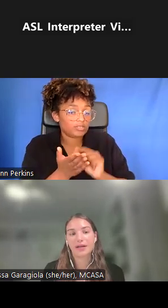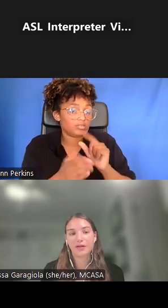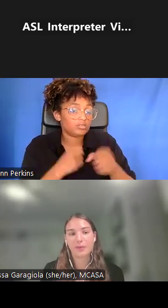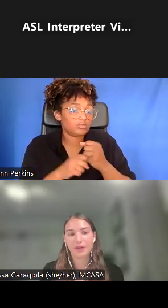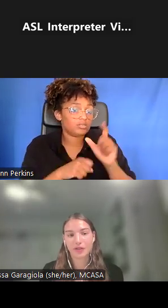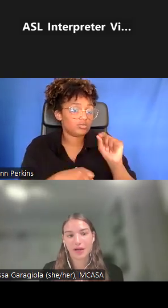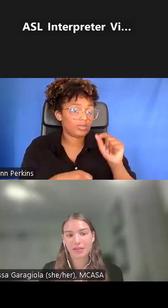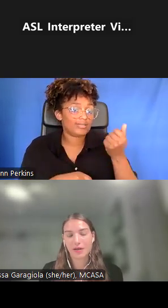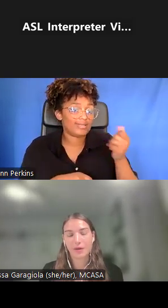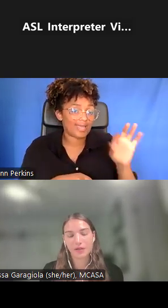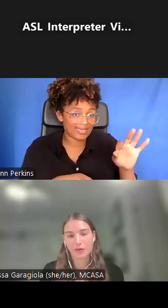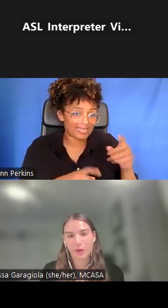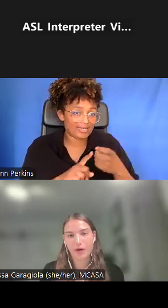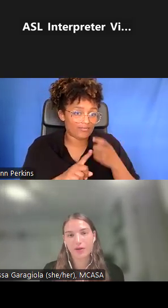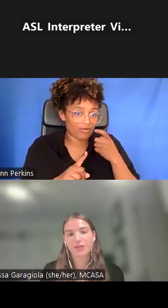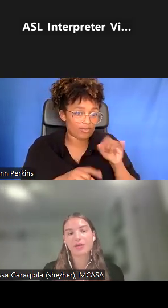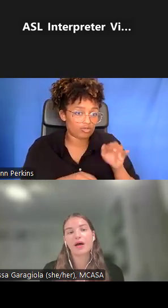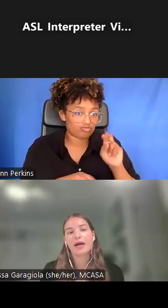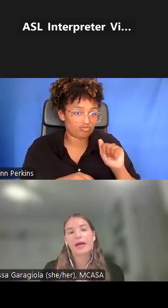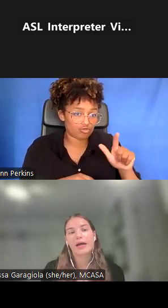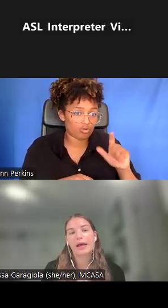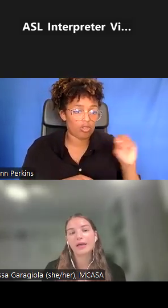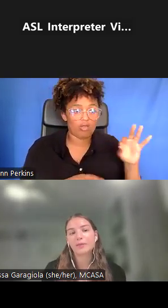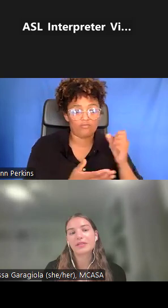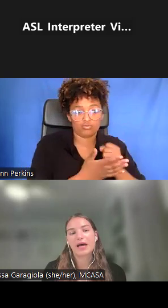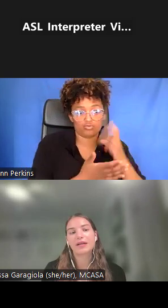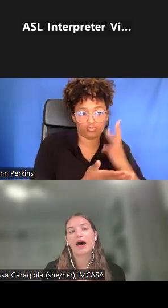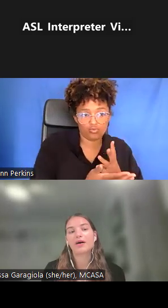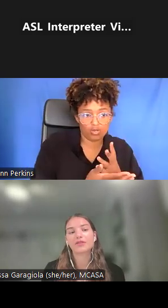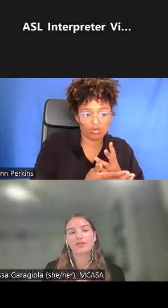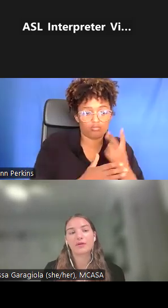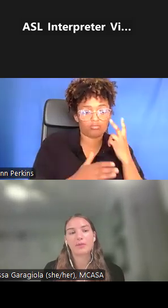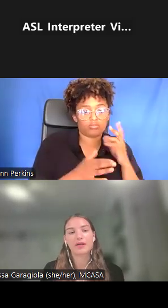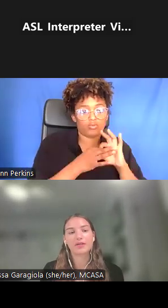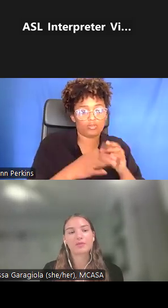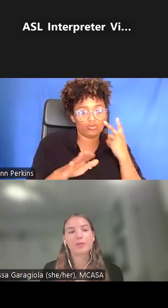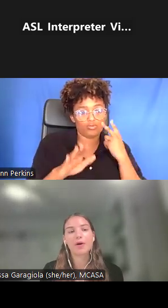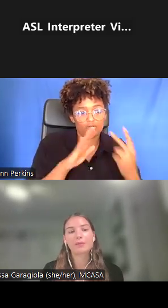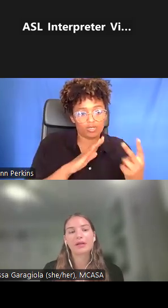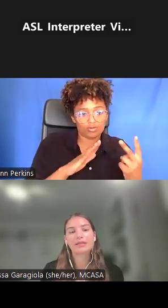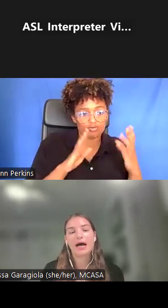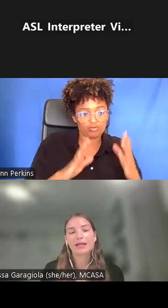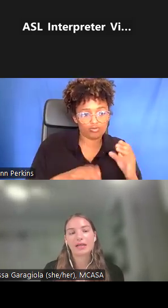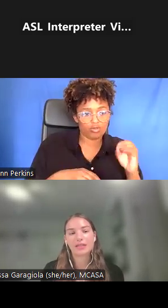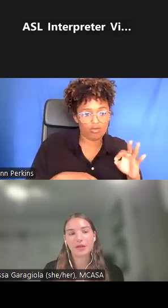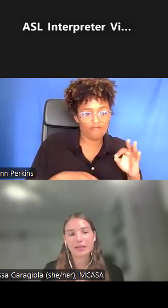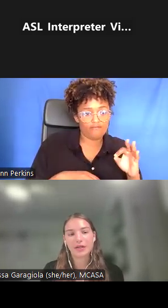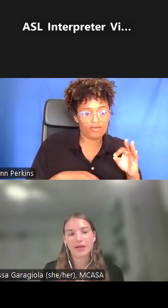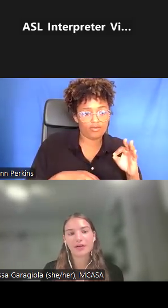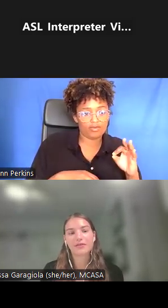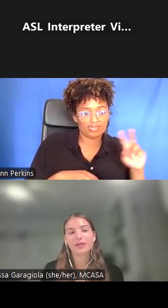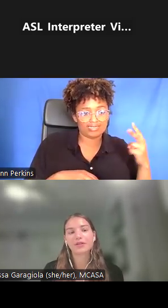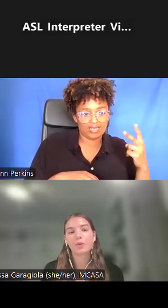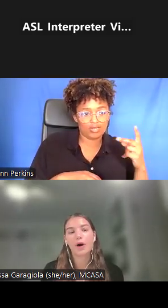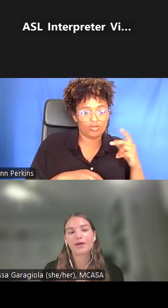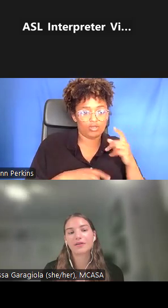of secondary traumatic stress among social workers, 80% of survey respondents reported meeting diagnostic